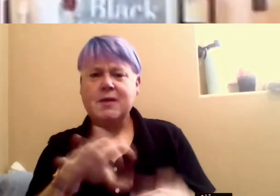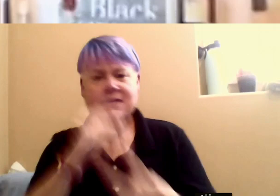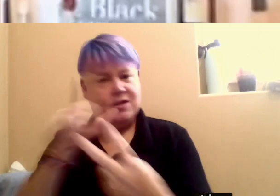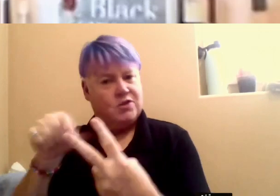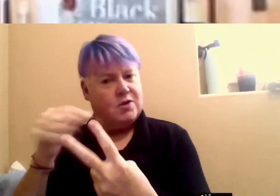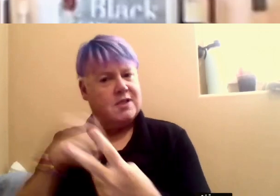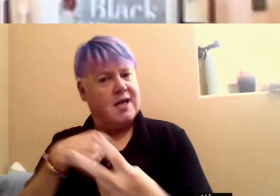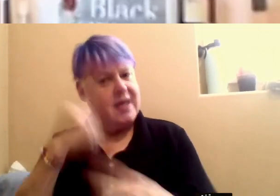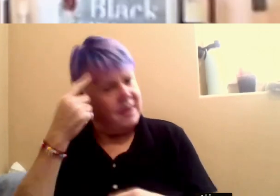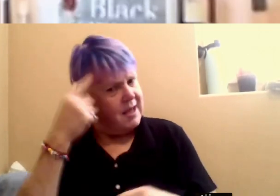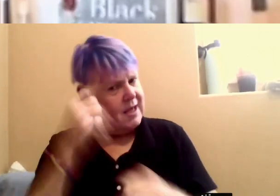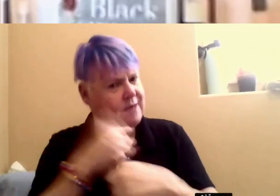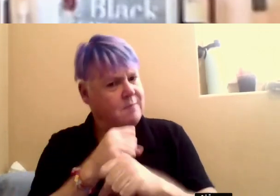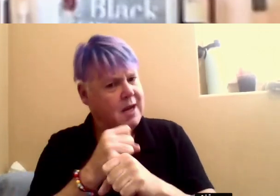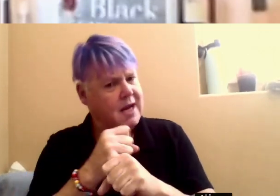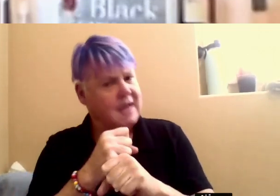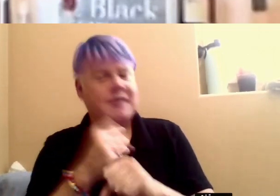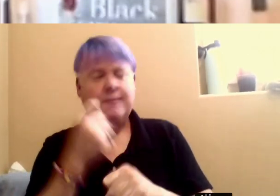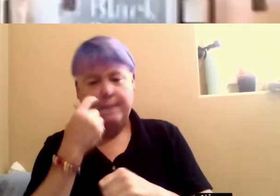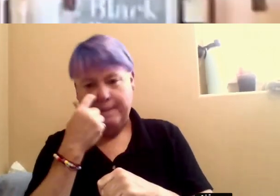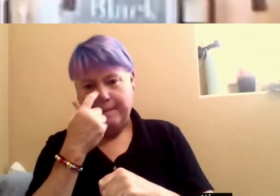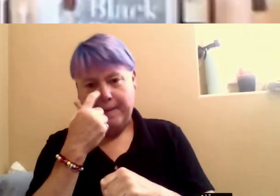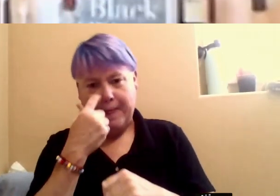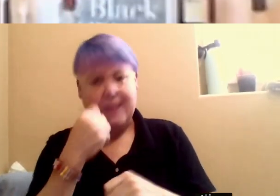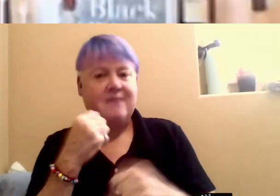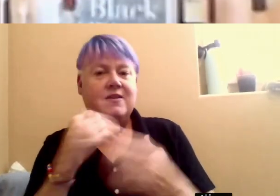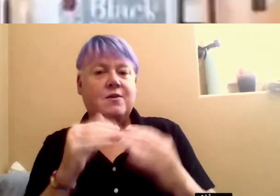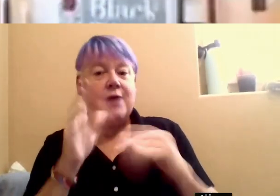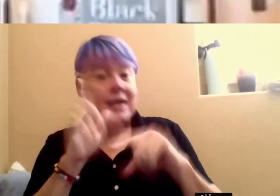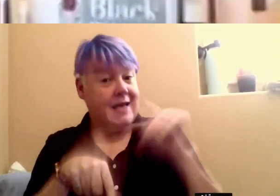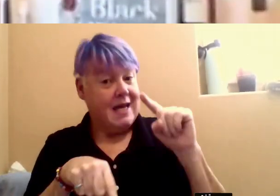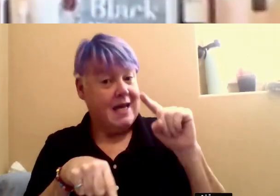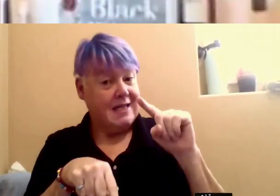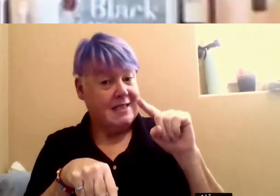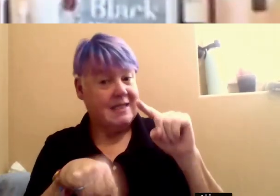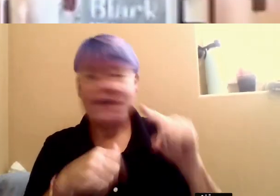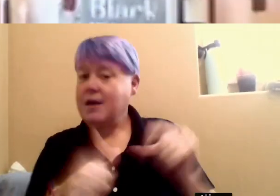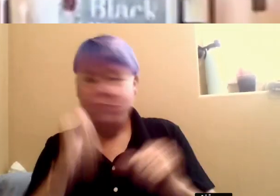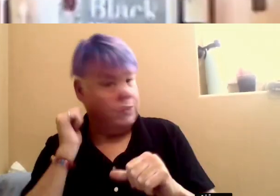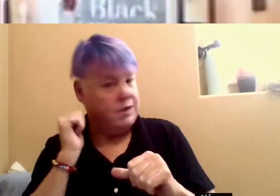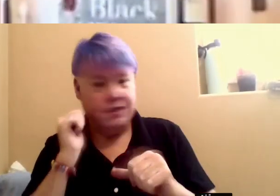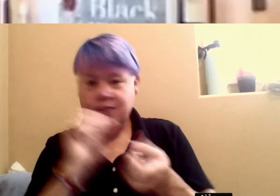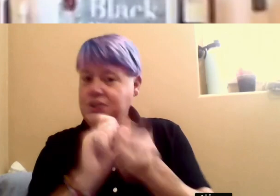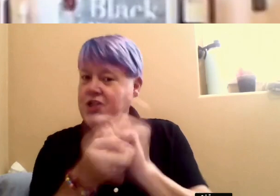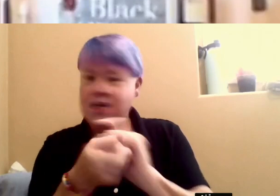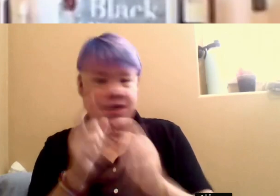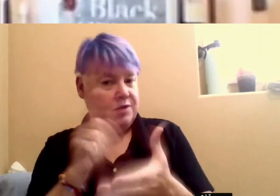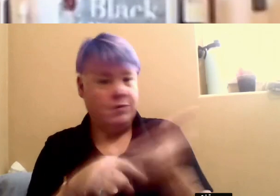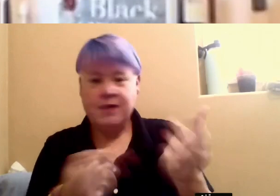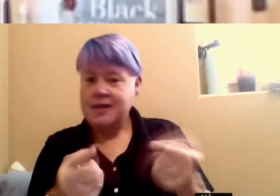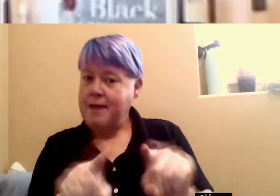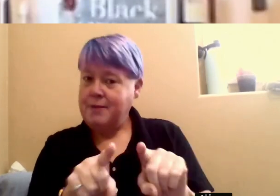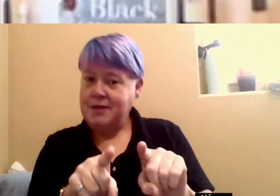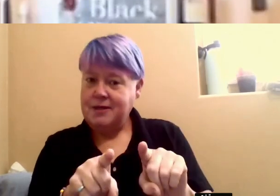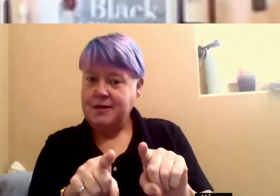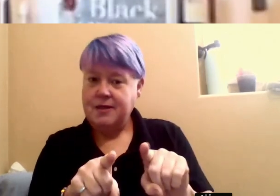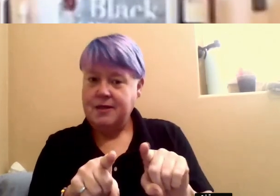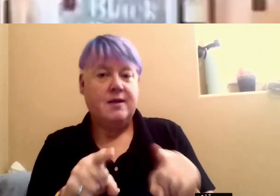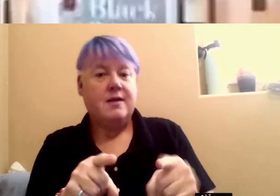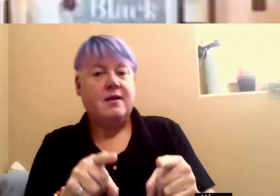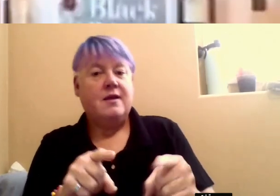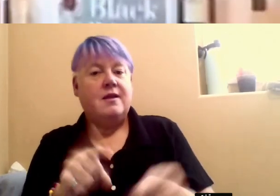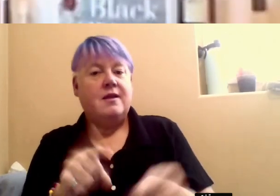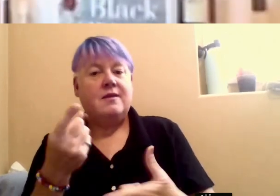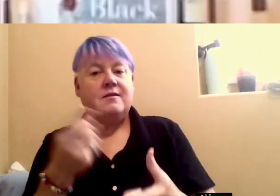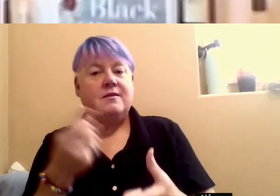he made and how they affected me, even though I can't, even though I wouldn't, change what has happened. That's confusing for me,